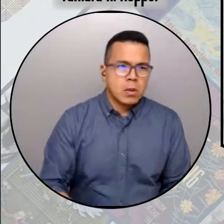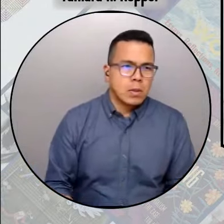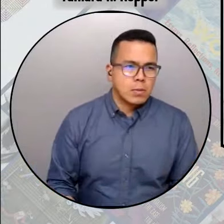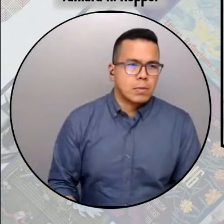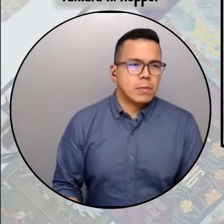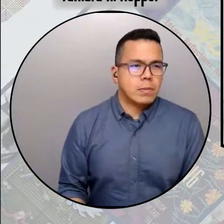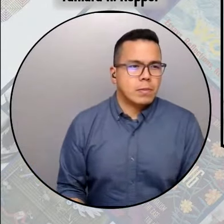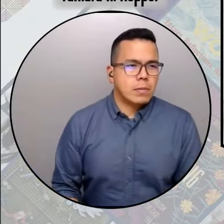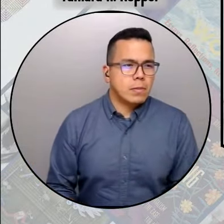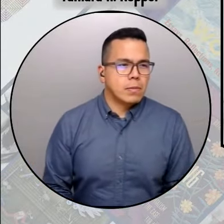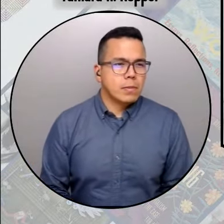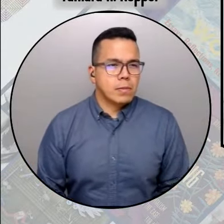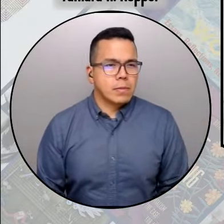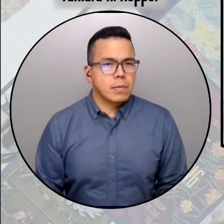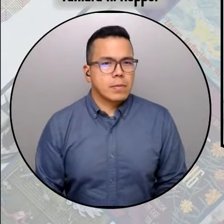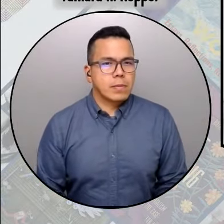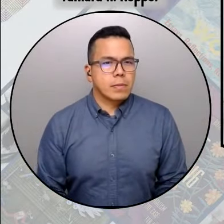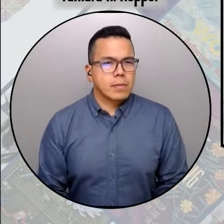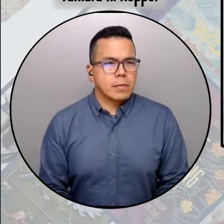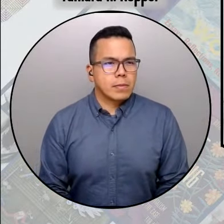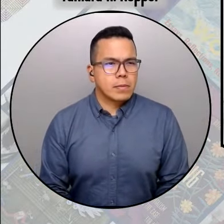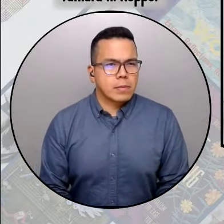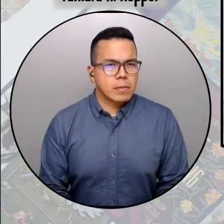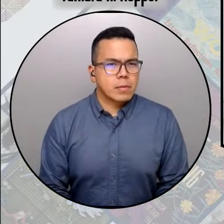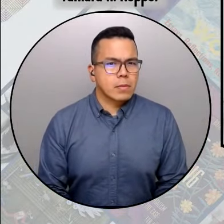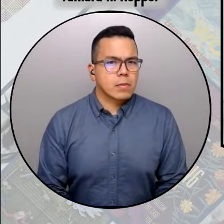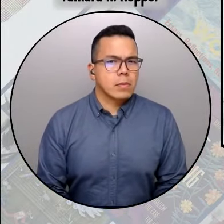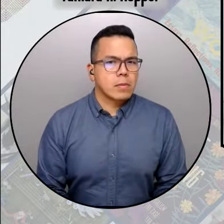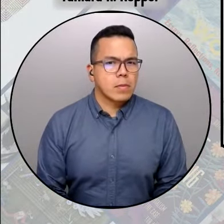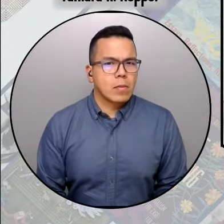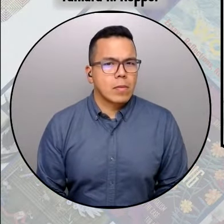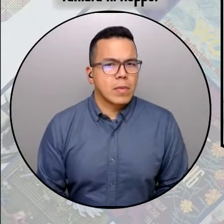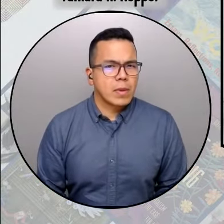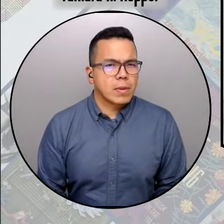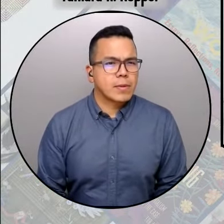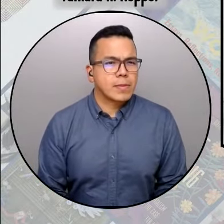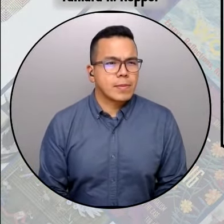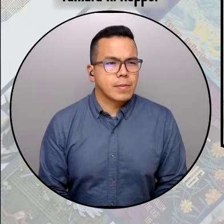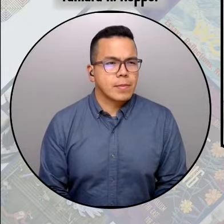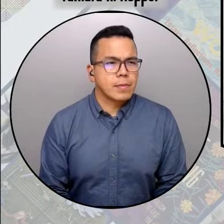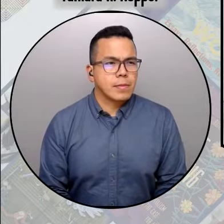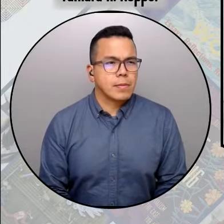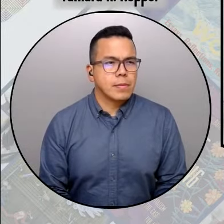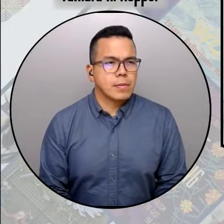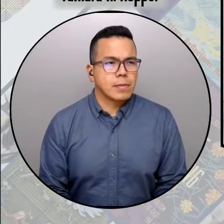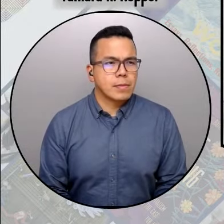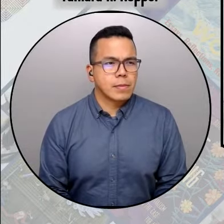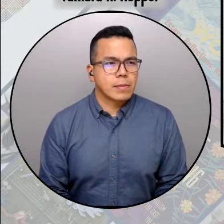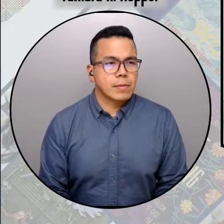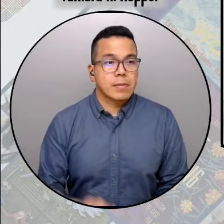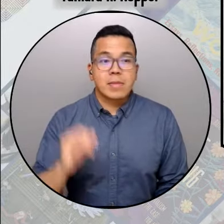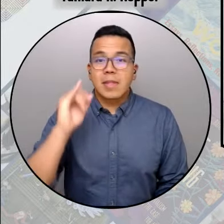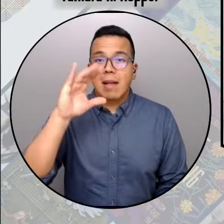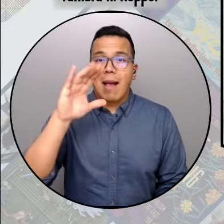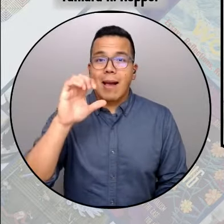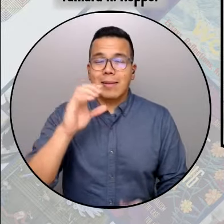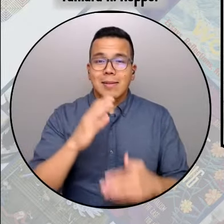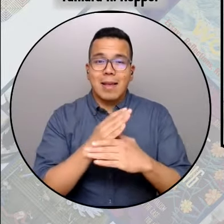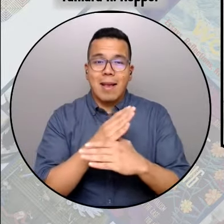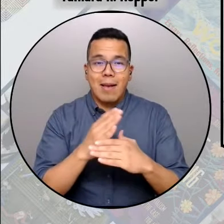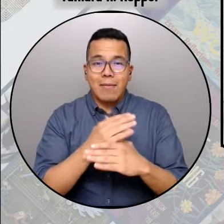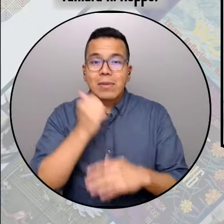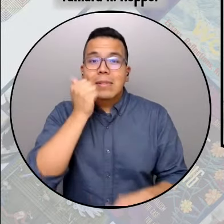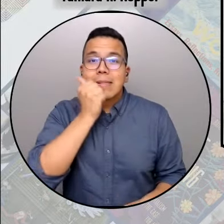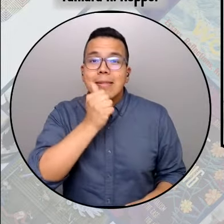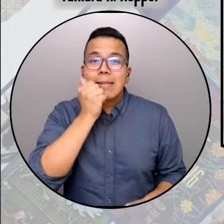Maybe now I'm gonna make it a little bit smaller. Okay, there we go. All right, here we go. So ICE average daily population, right? If